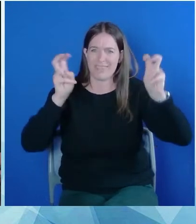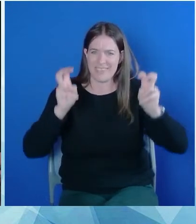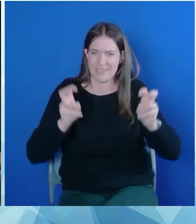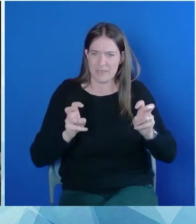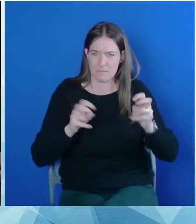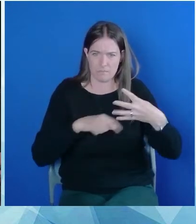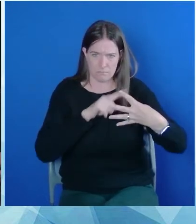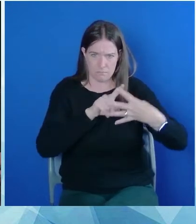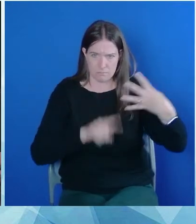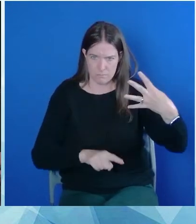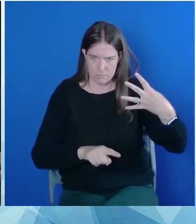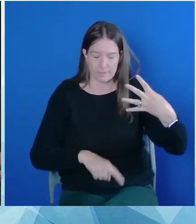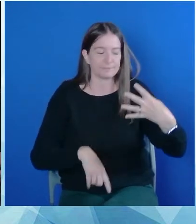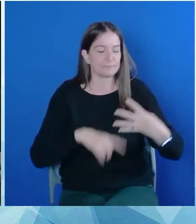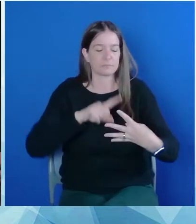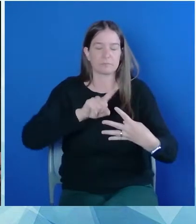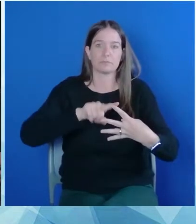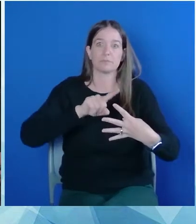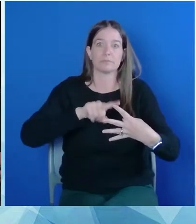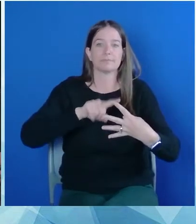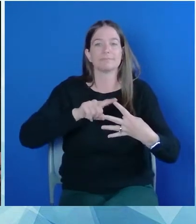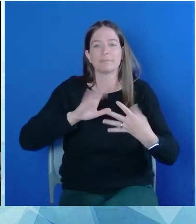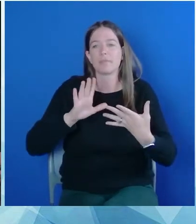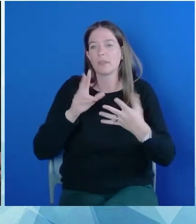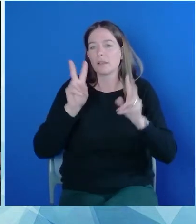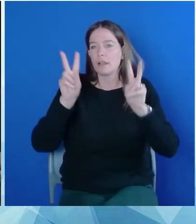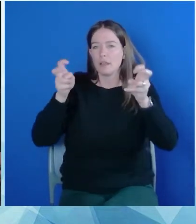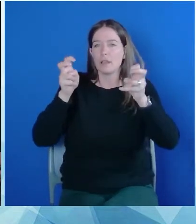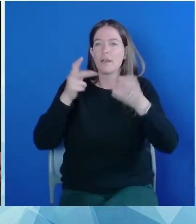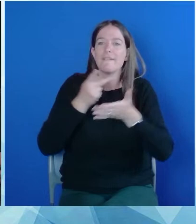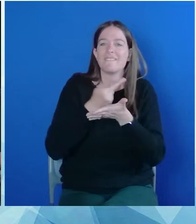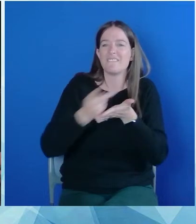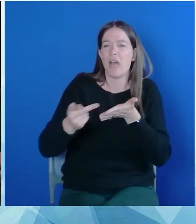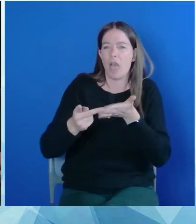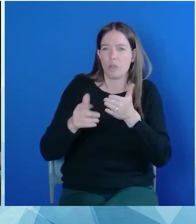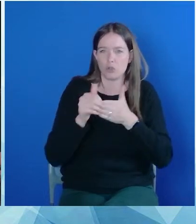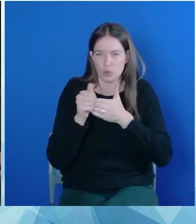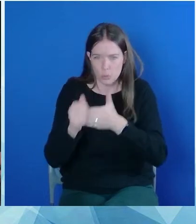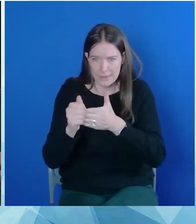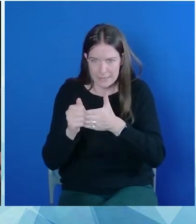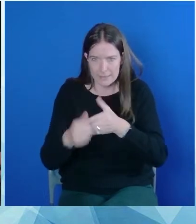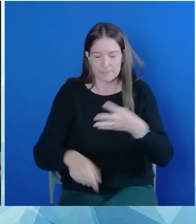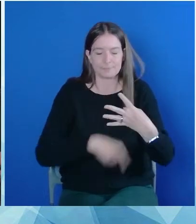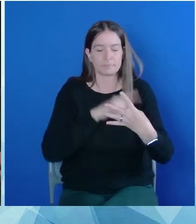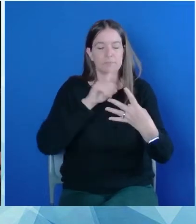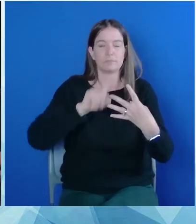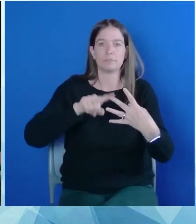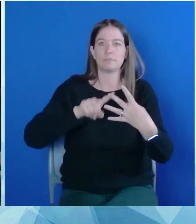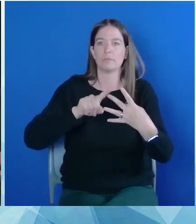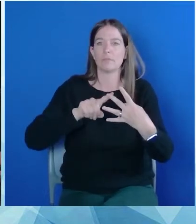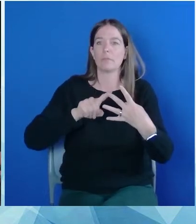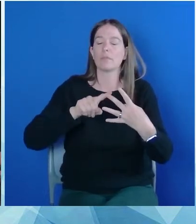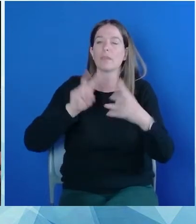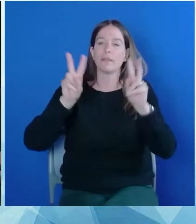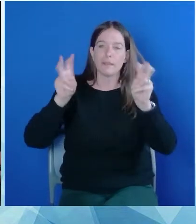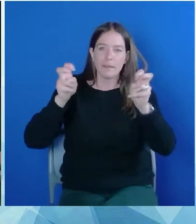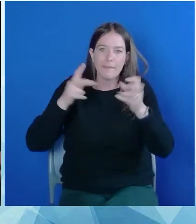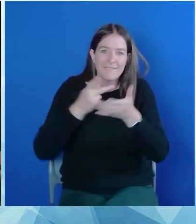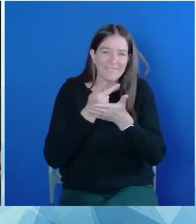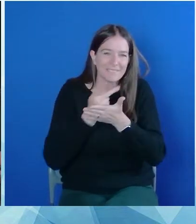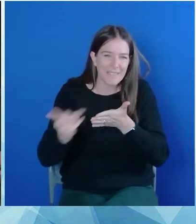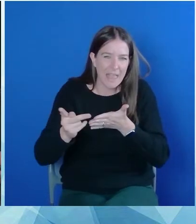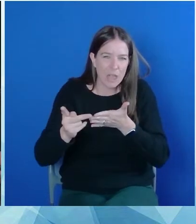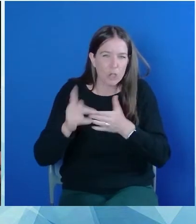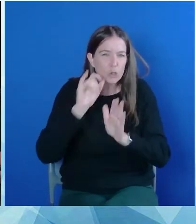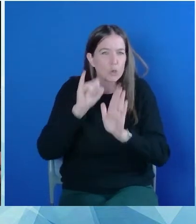First is failure to lead. Second, failure to identify risks